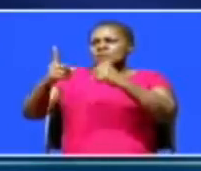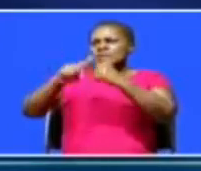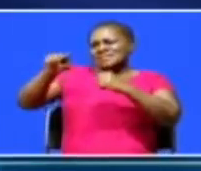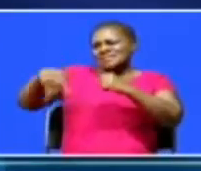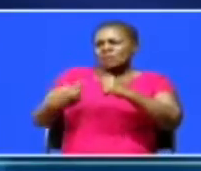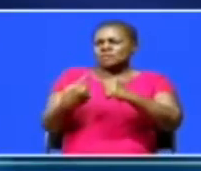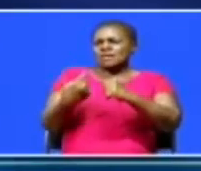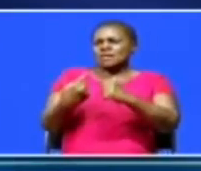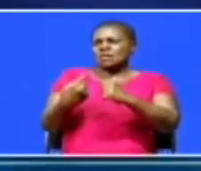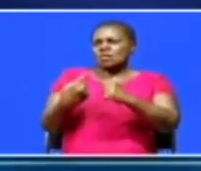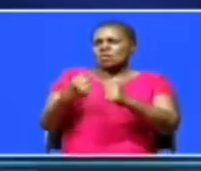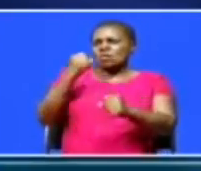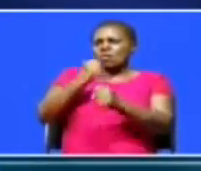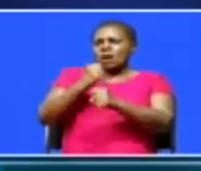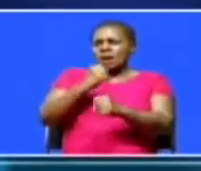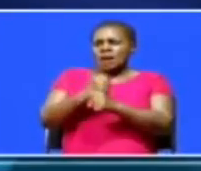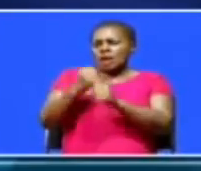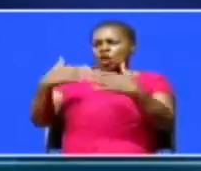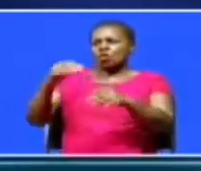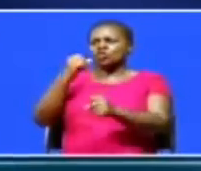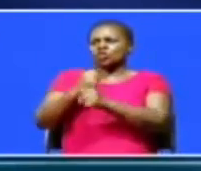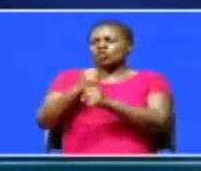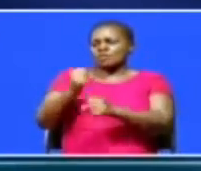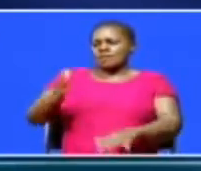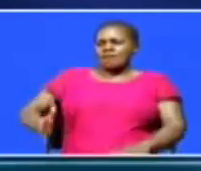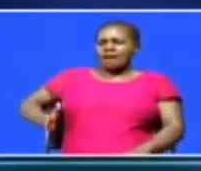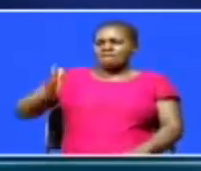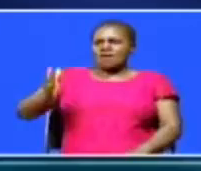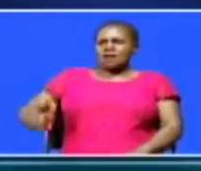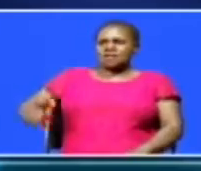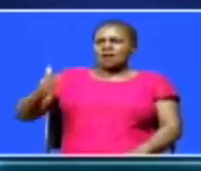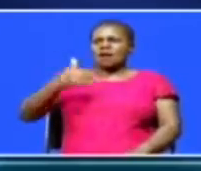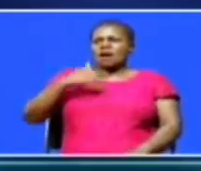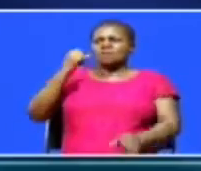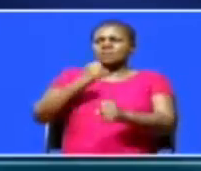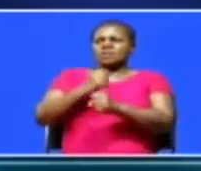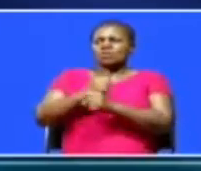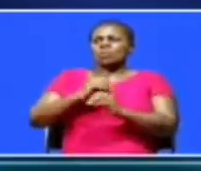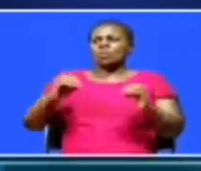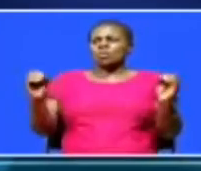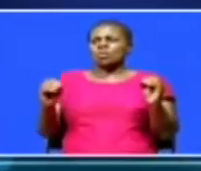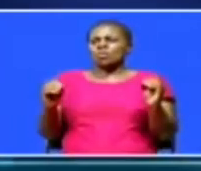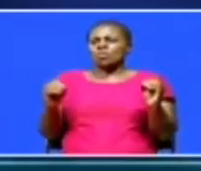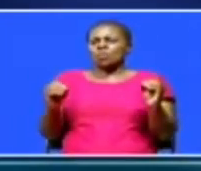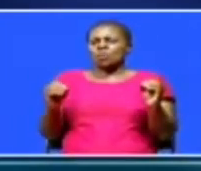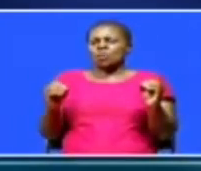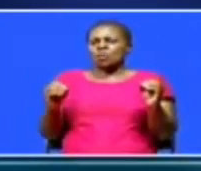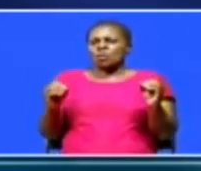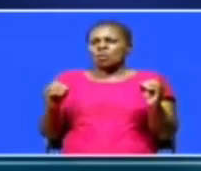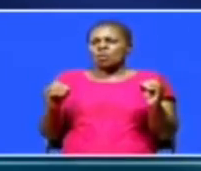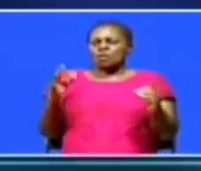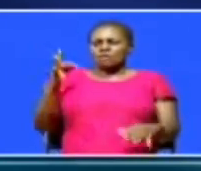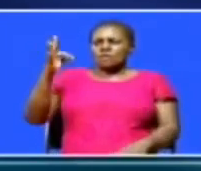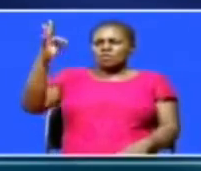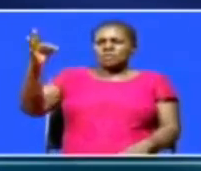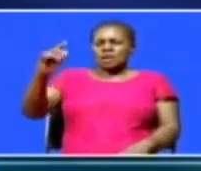between 4 and 6,000 workers who are to lose employment in Naivasha, they are now not going to lose their employment. But just what is the